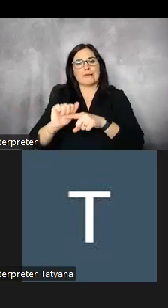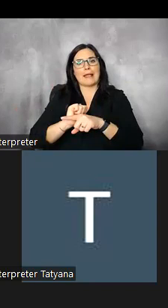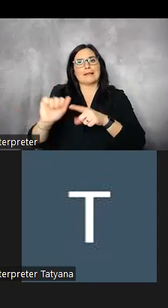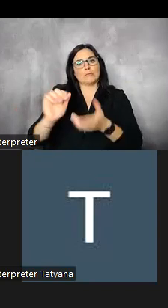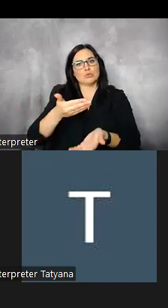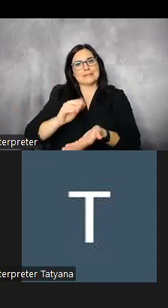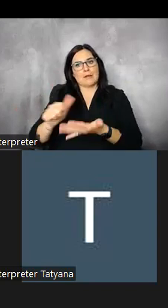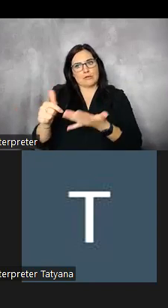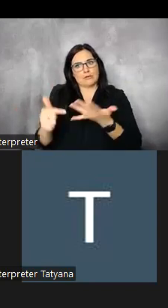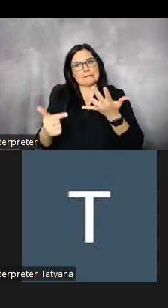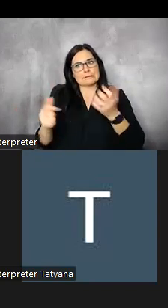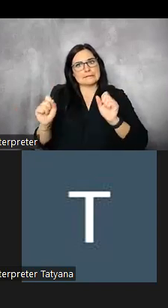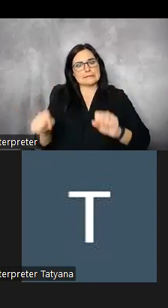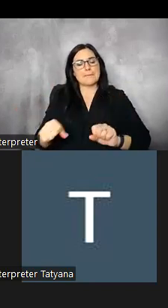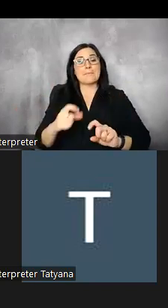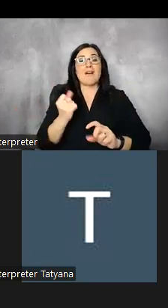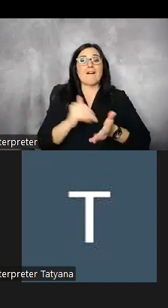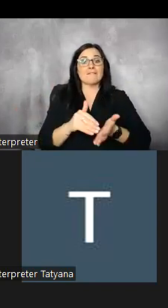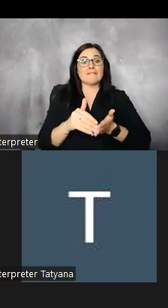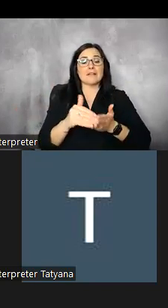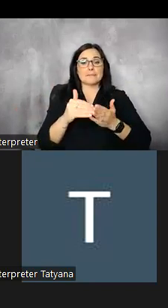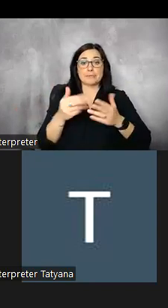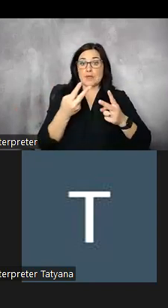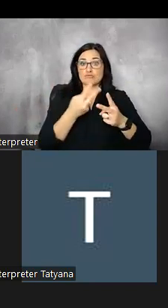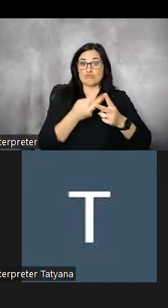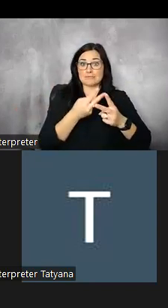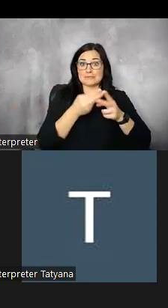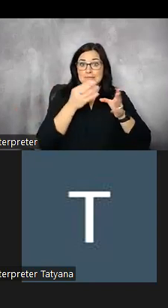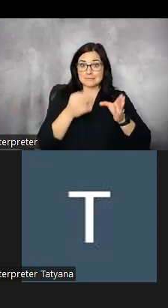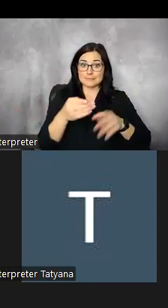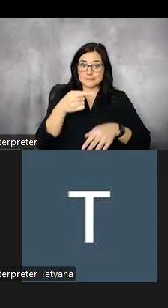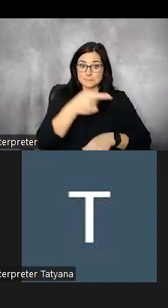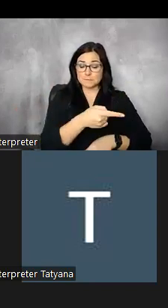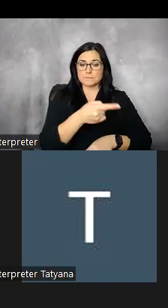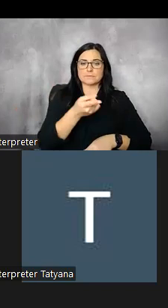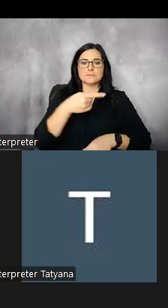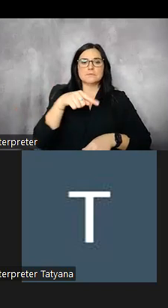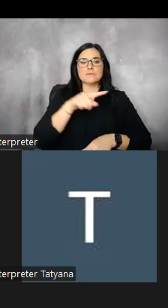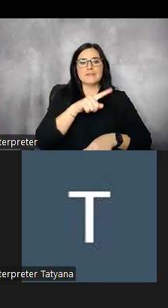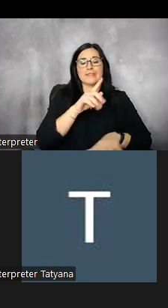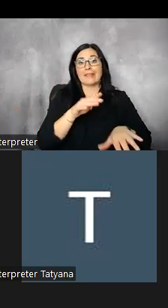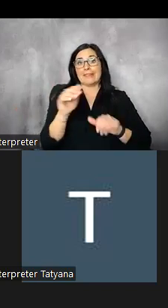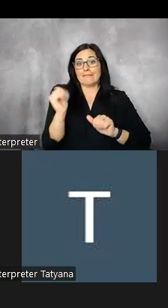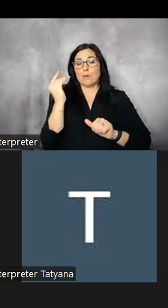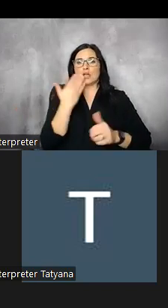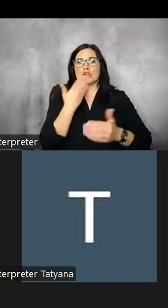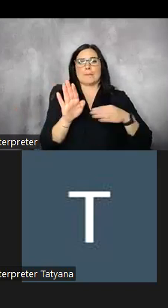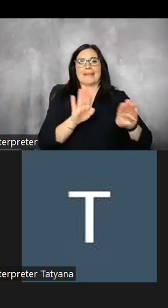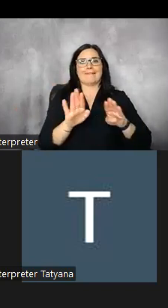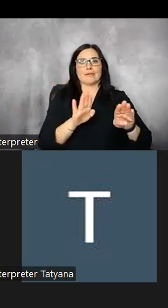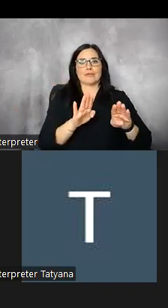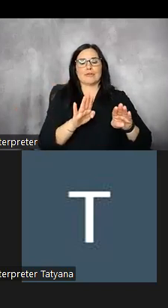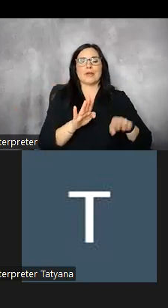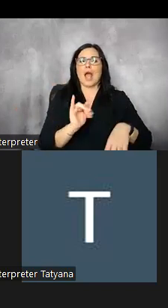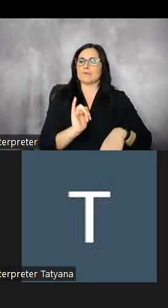like that. But a lot of times our prison inmates, they get out for good behavior. It's kind of a contradiction in